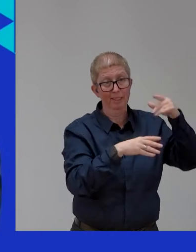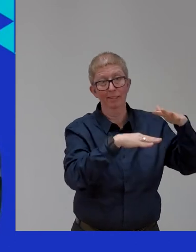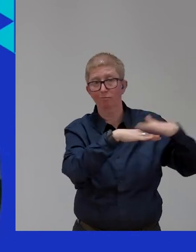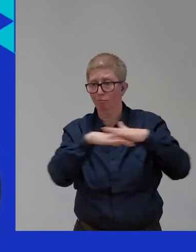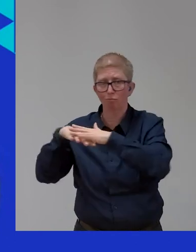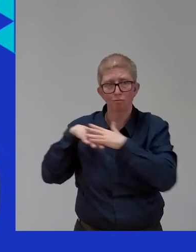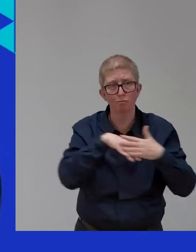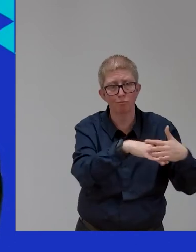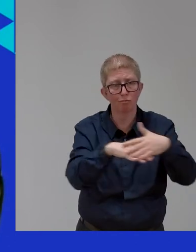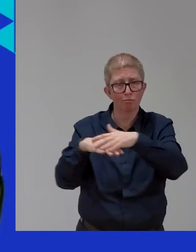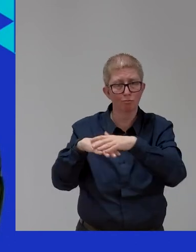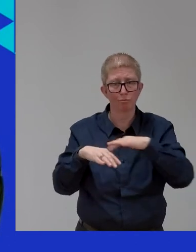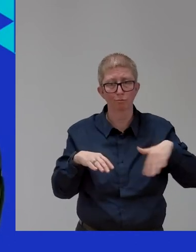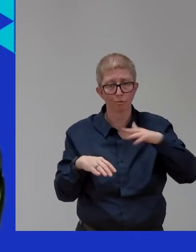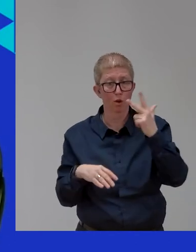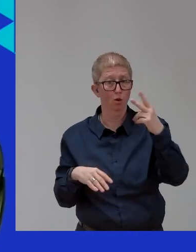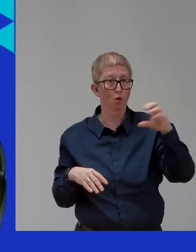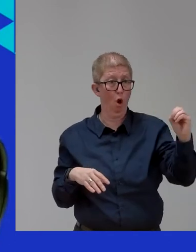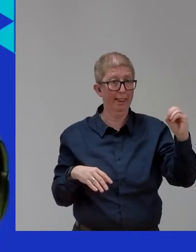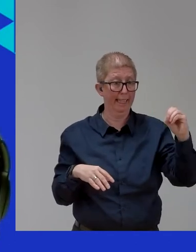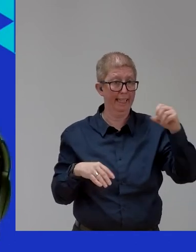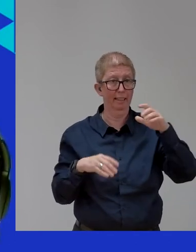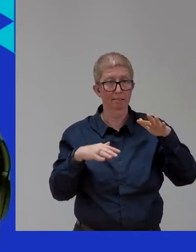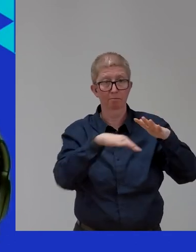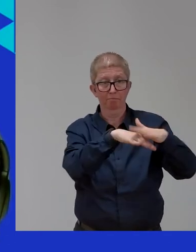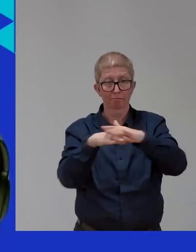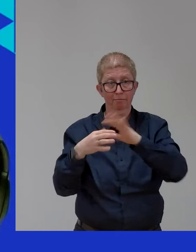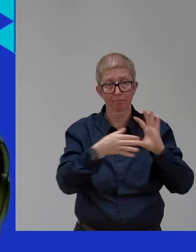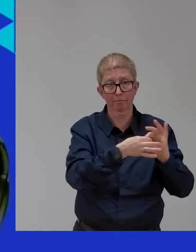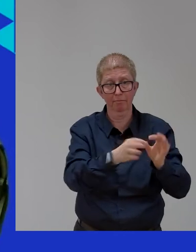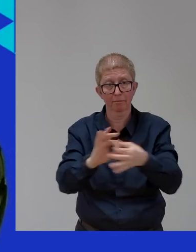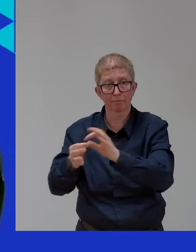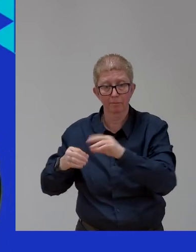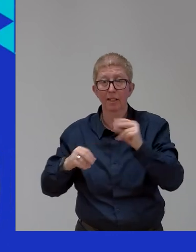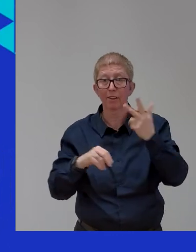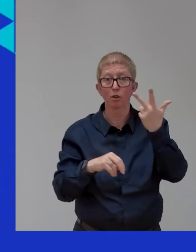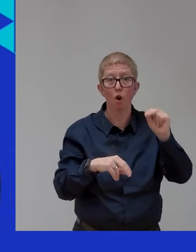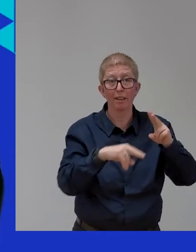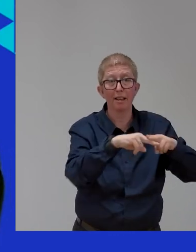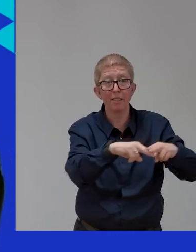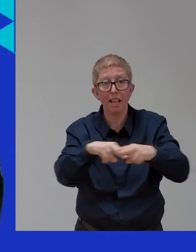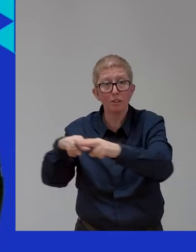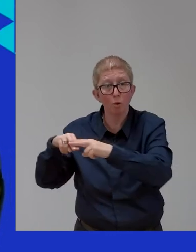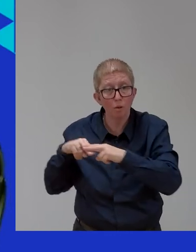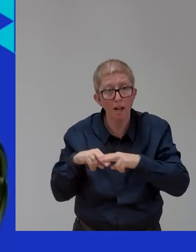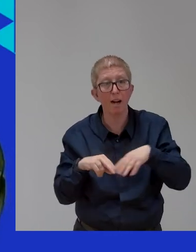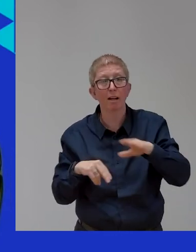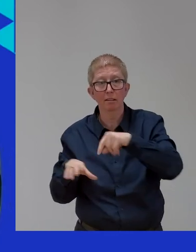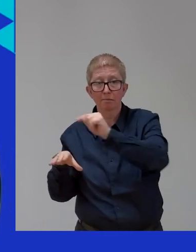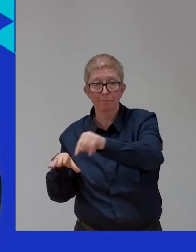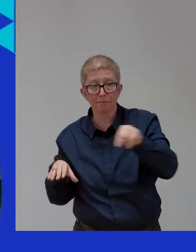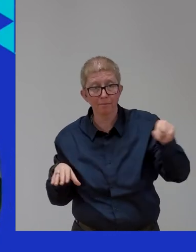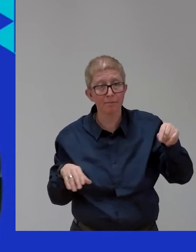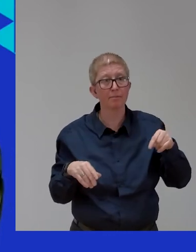companies on board, more than 30 national networks of inclusive companies. 8 not-for-profit organizations, including